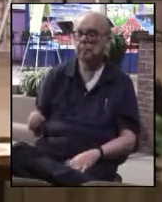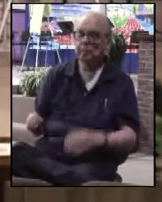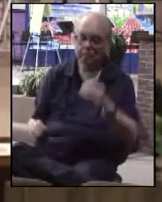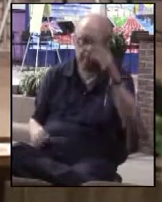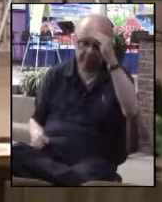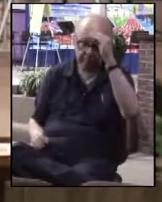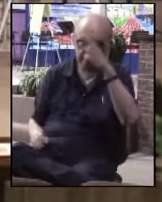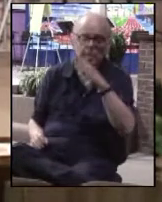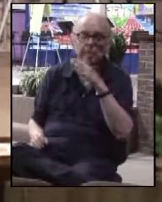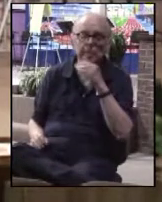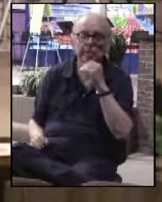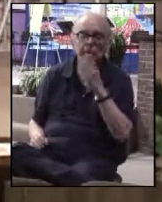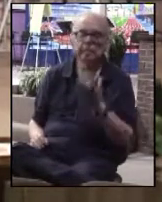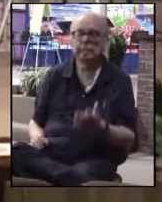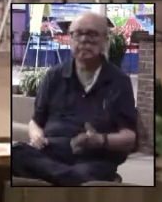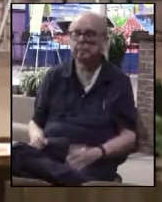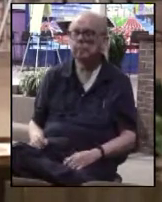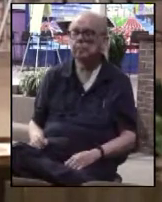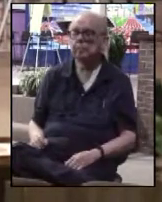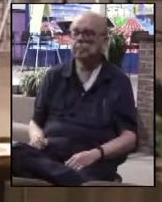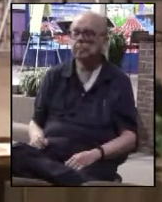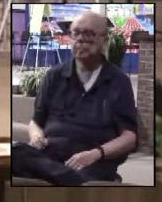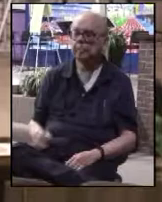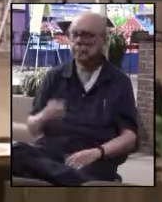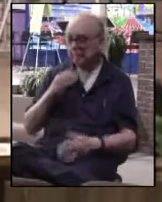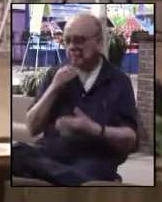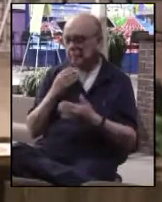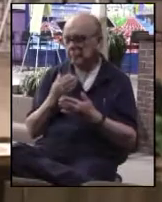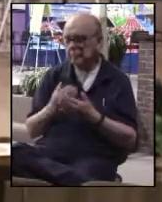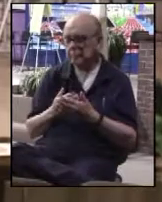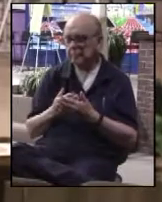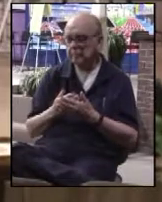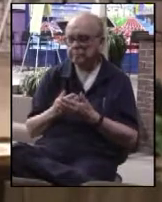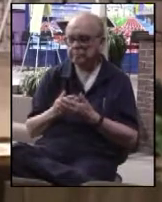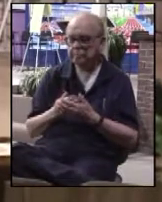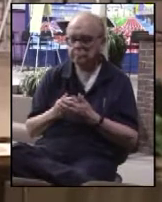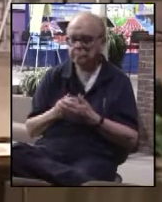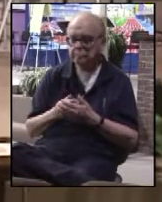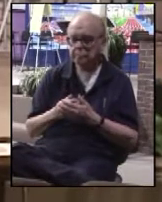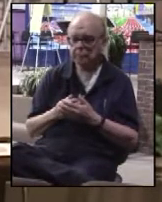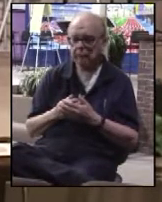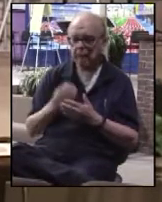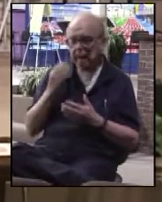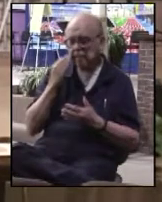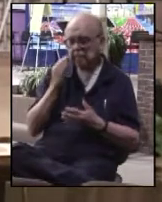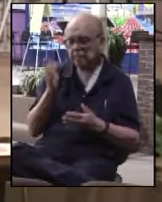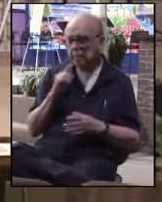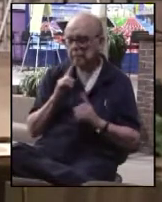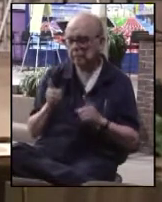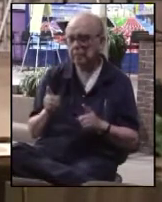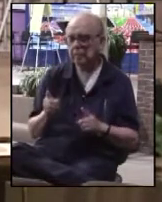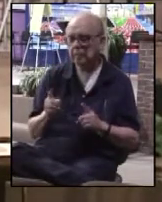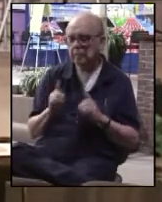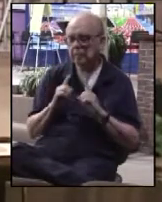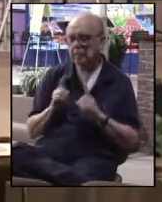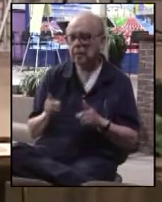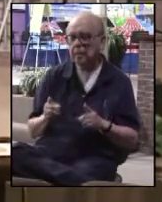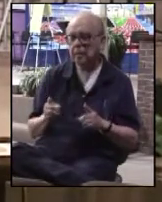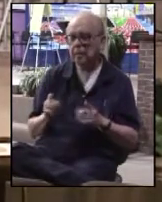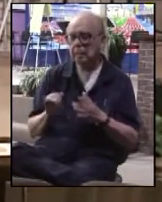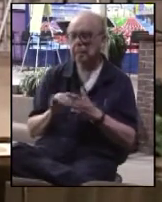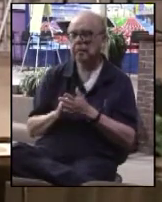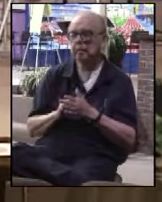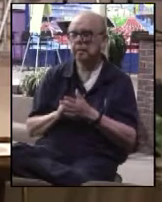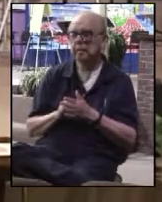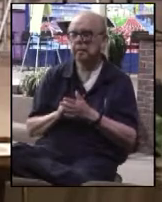I think you know the answer and the answer is this